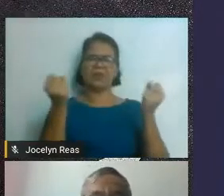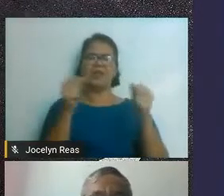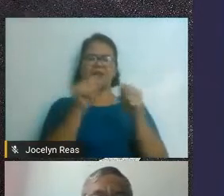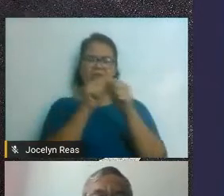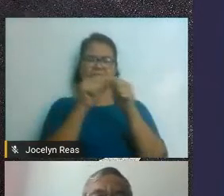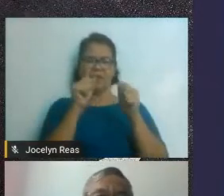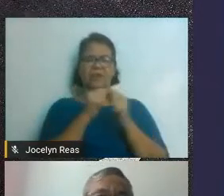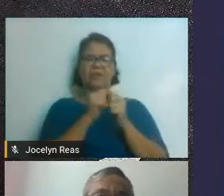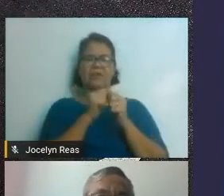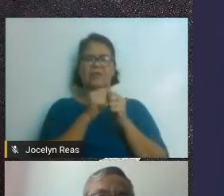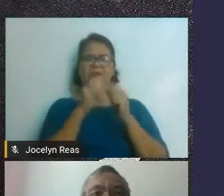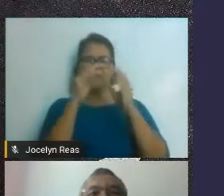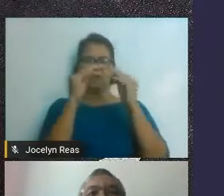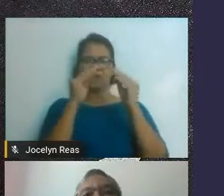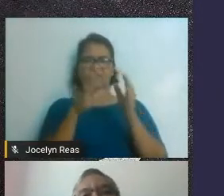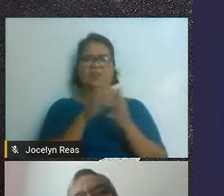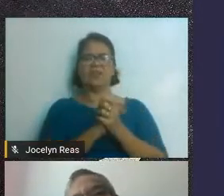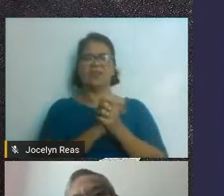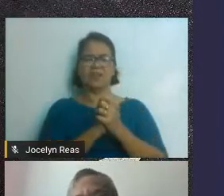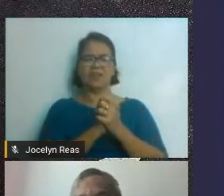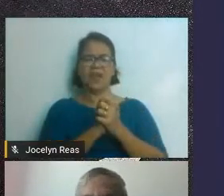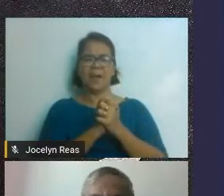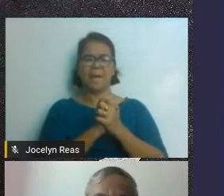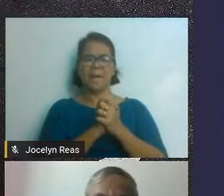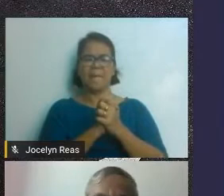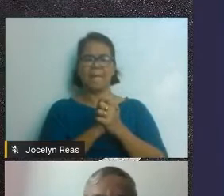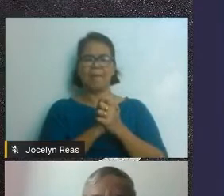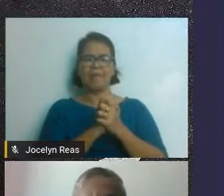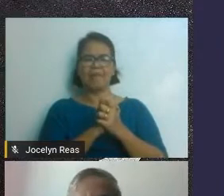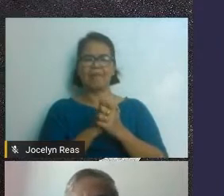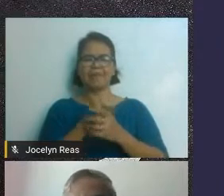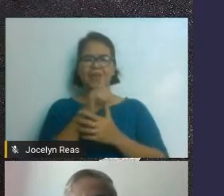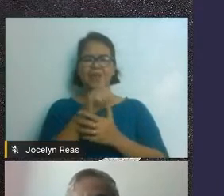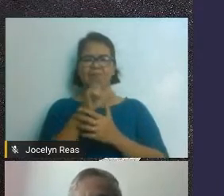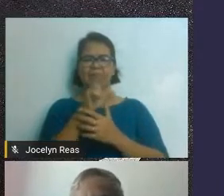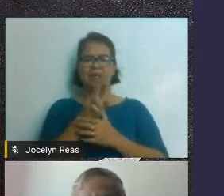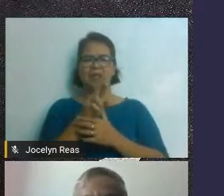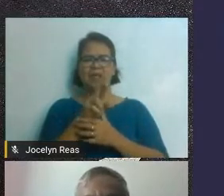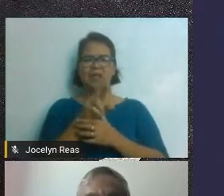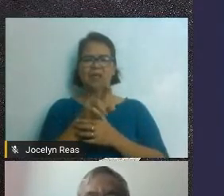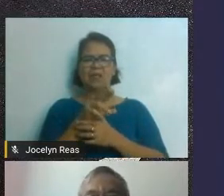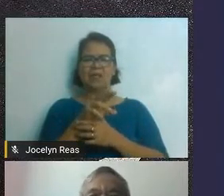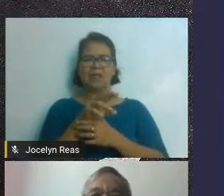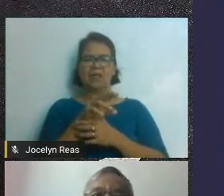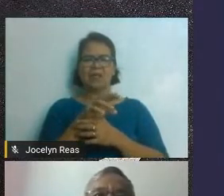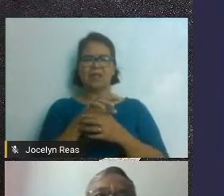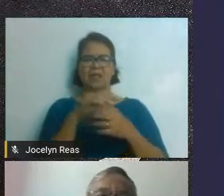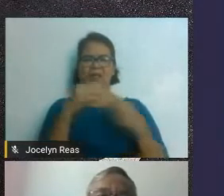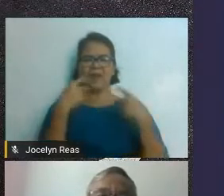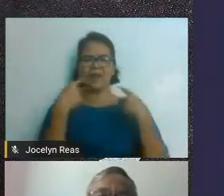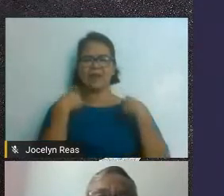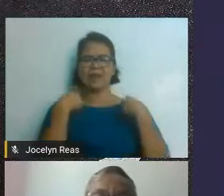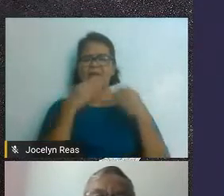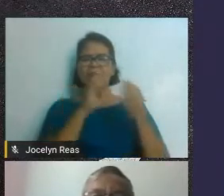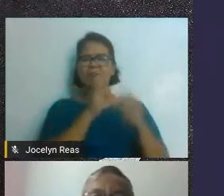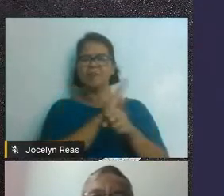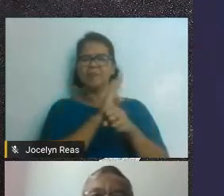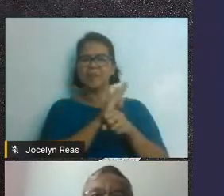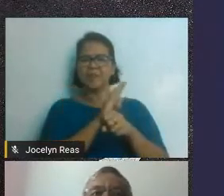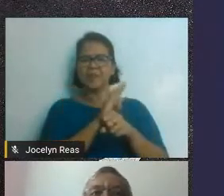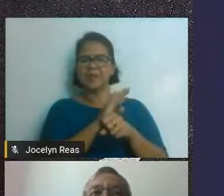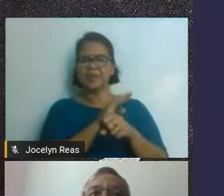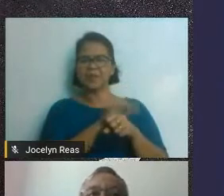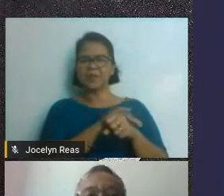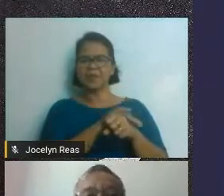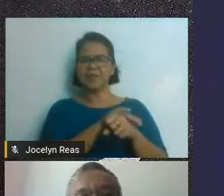huwag na muna. And LR Bureau, si Director Idel Carag, has been busy coming up with schemes